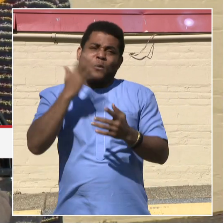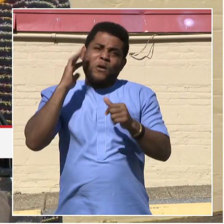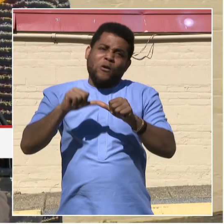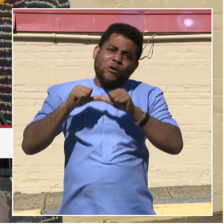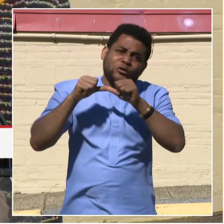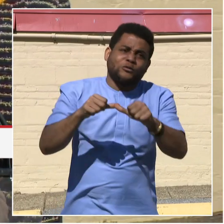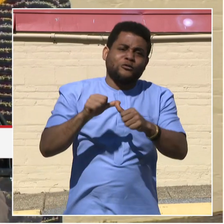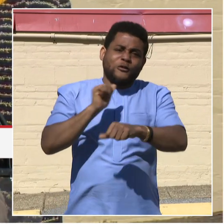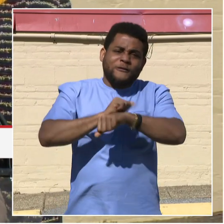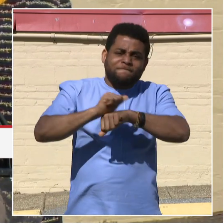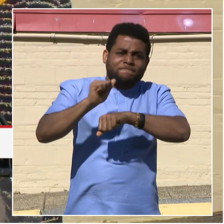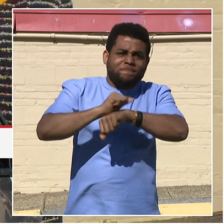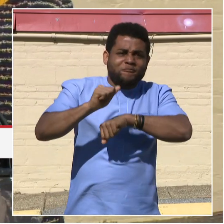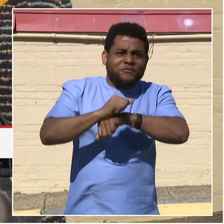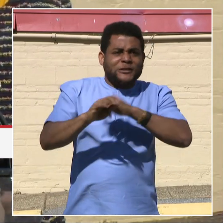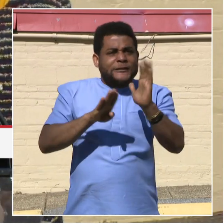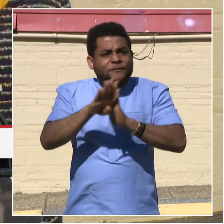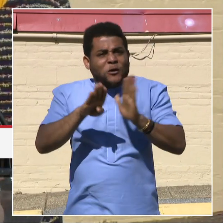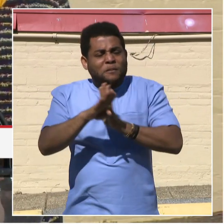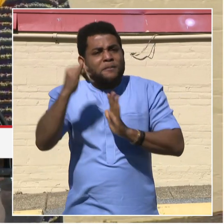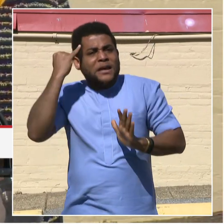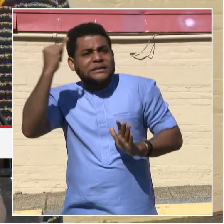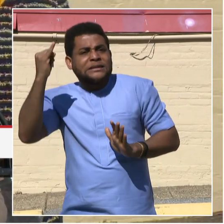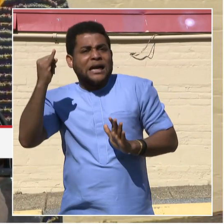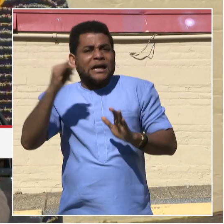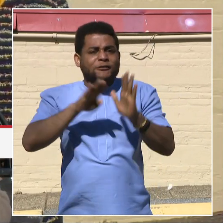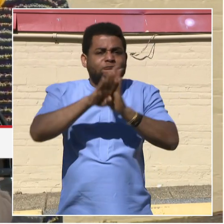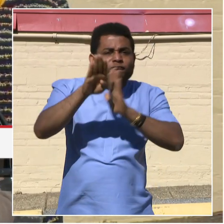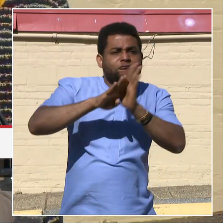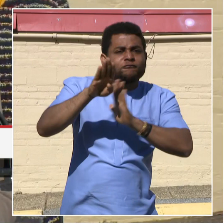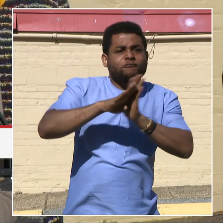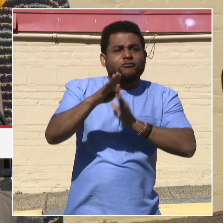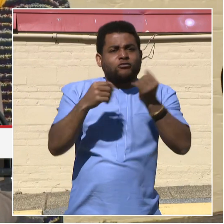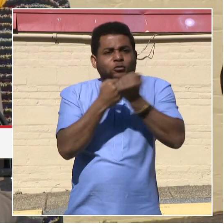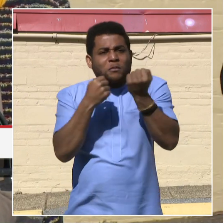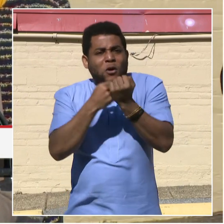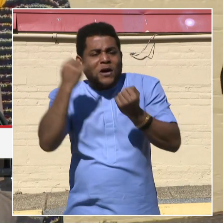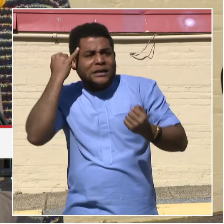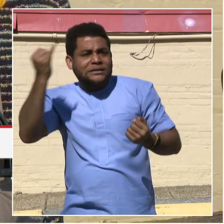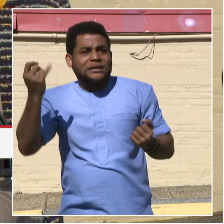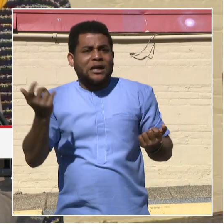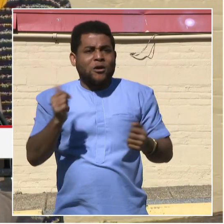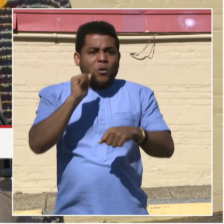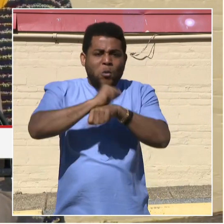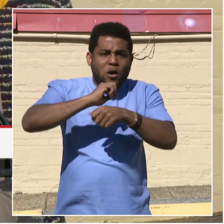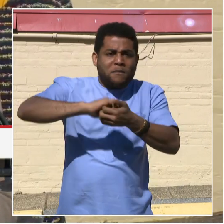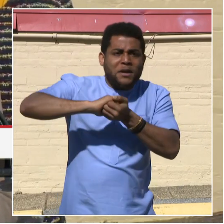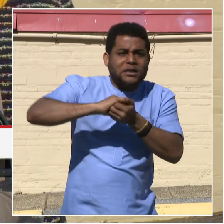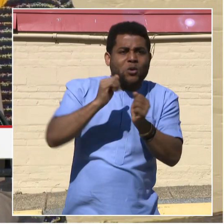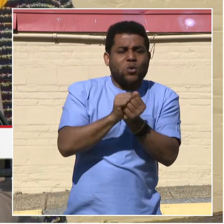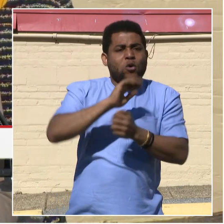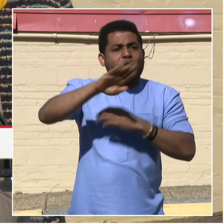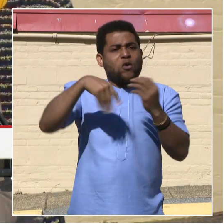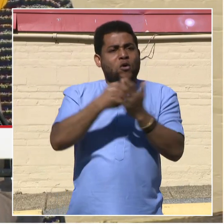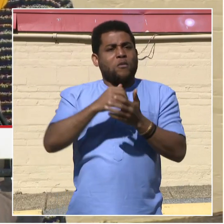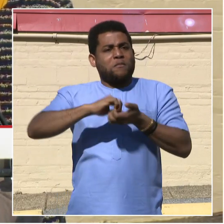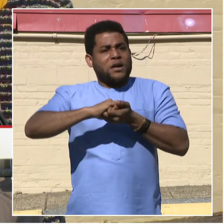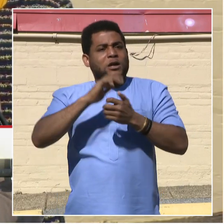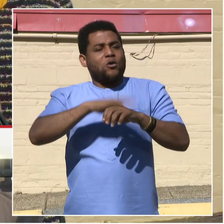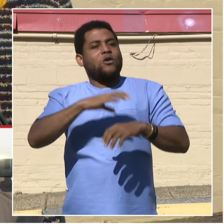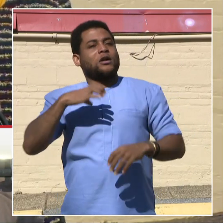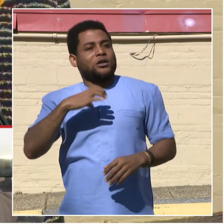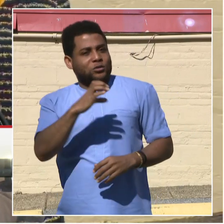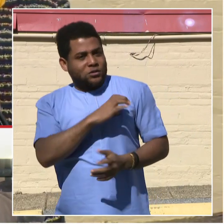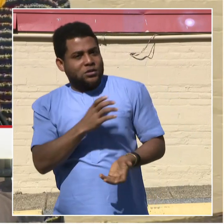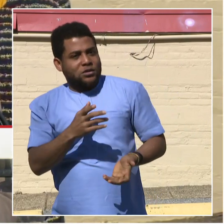keep coming up with big ideas. We will keep working hand in hand with our partners on the council because we